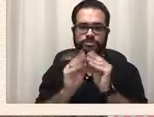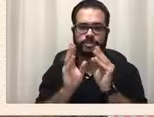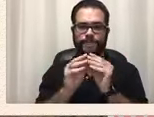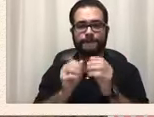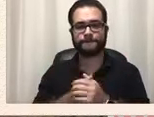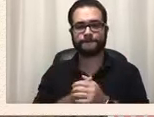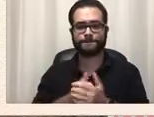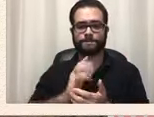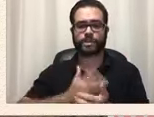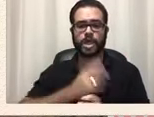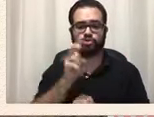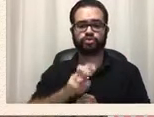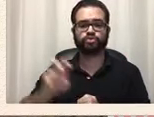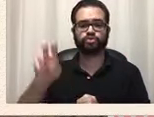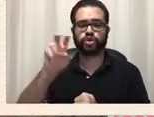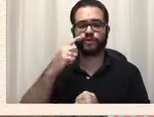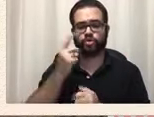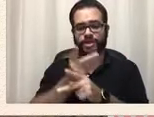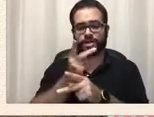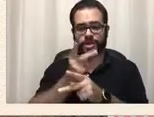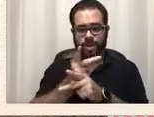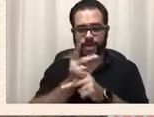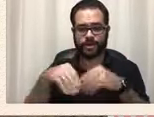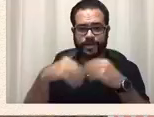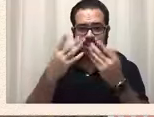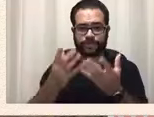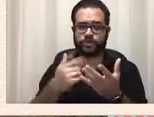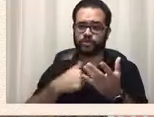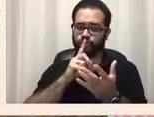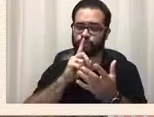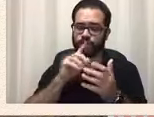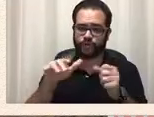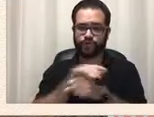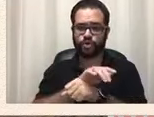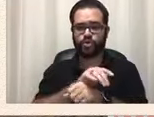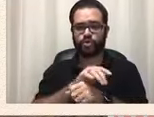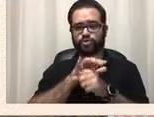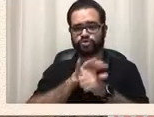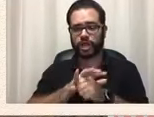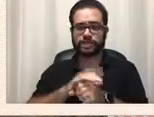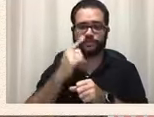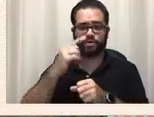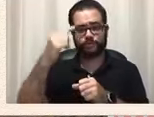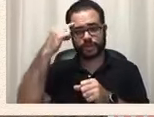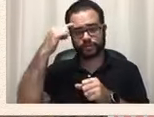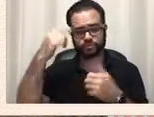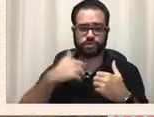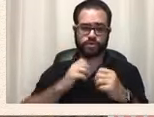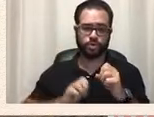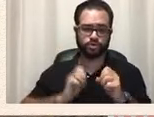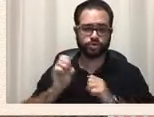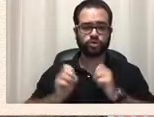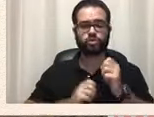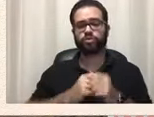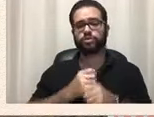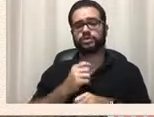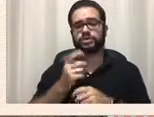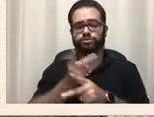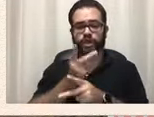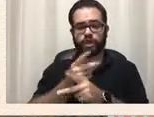can certainly consume our physical, mental, and emotional strength. Caring for our loved ones while managing our own personal lives can